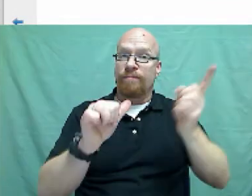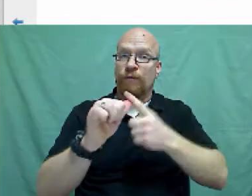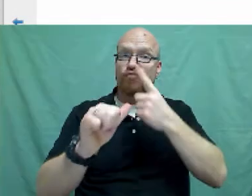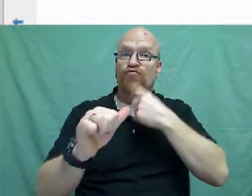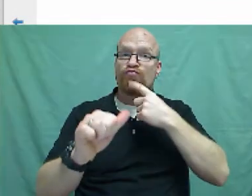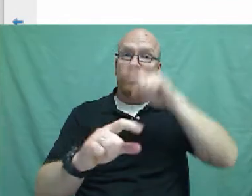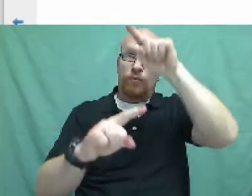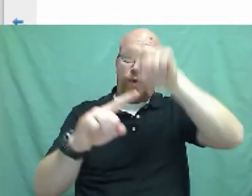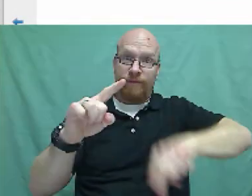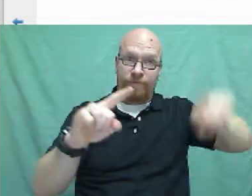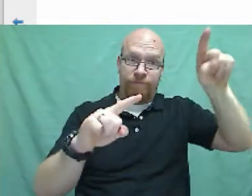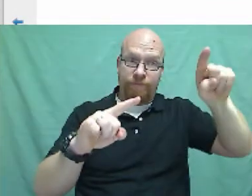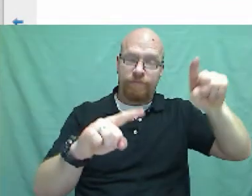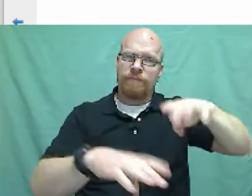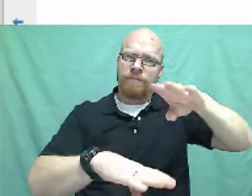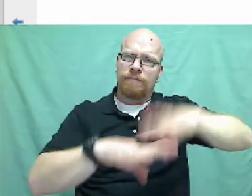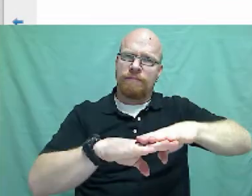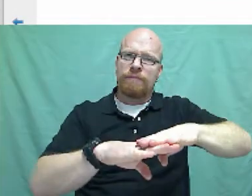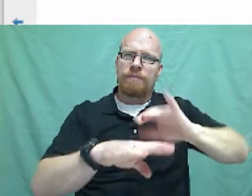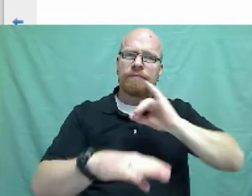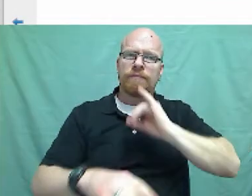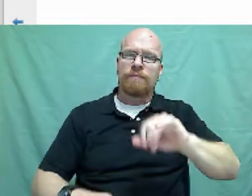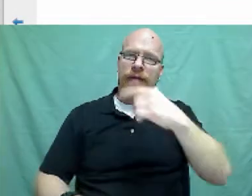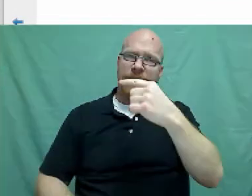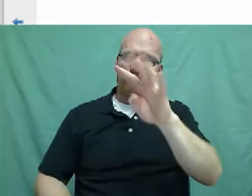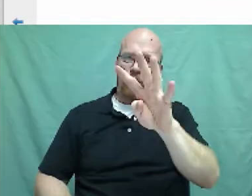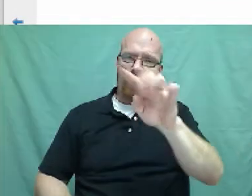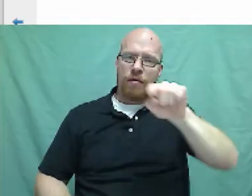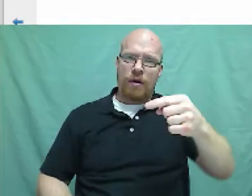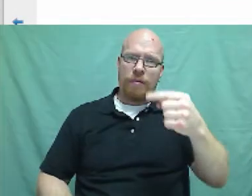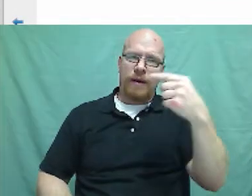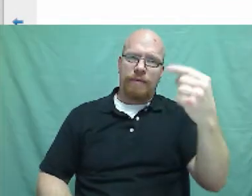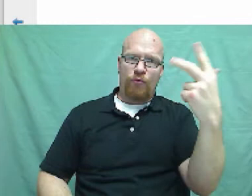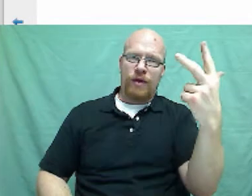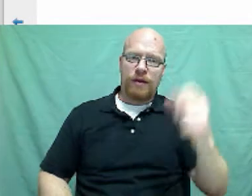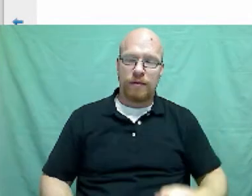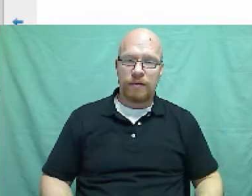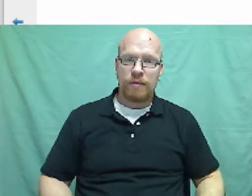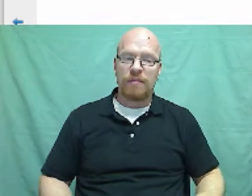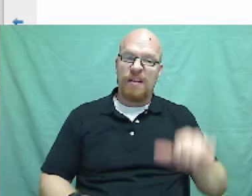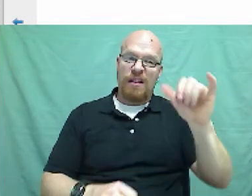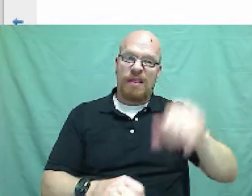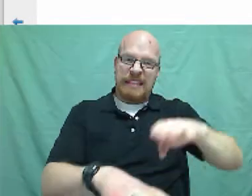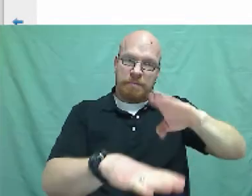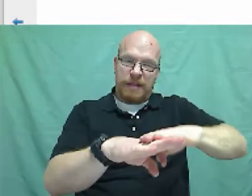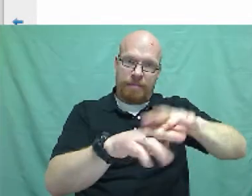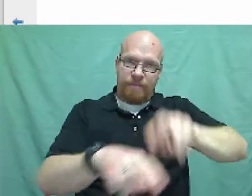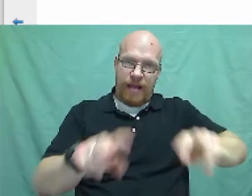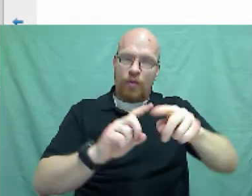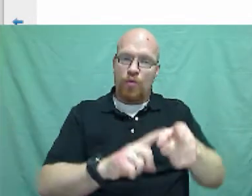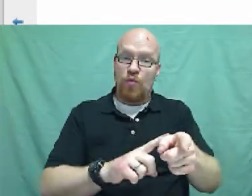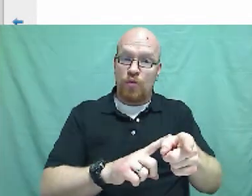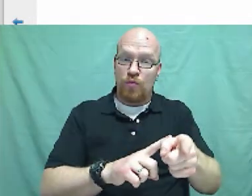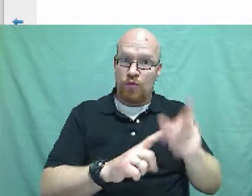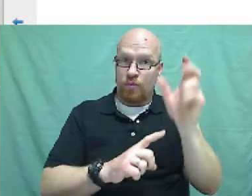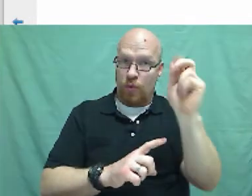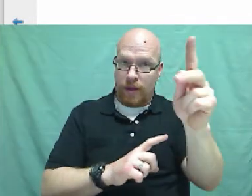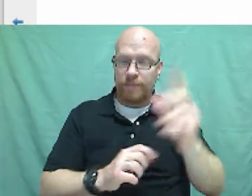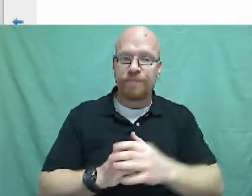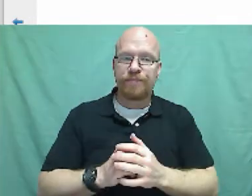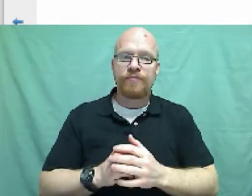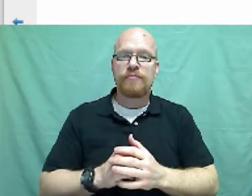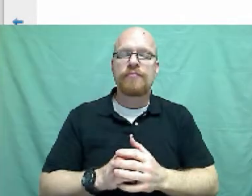That's our minimum for that graph. It has a minimum value, -4,